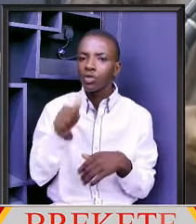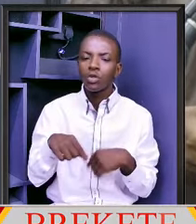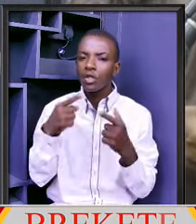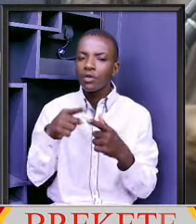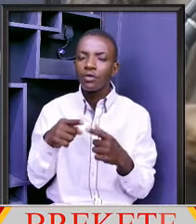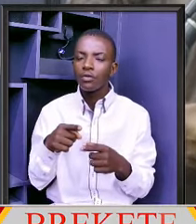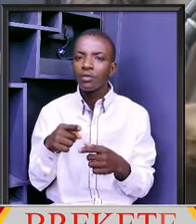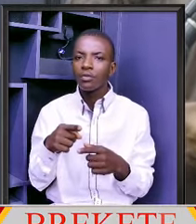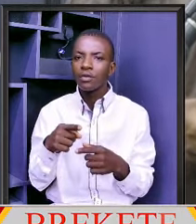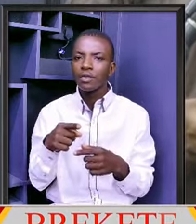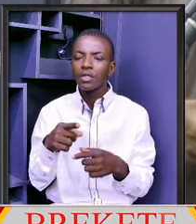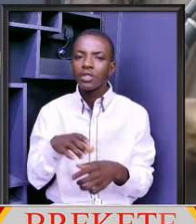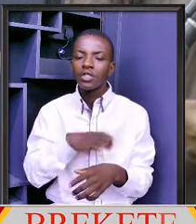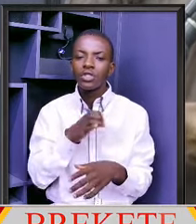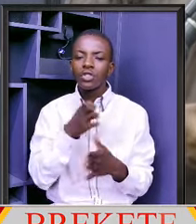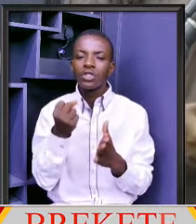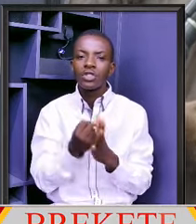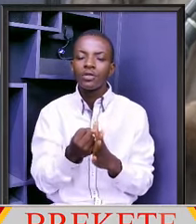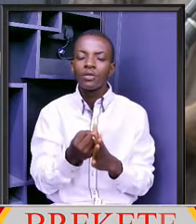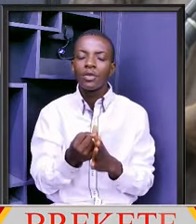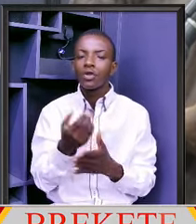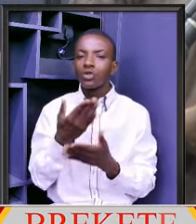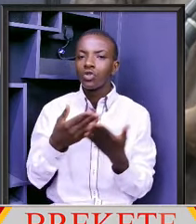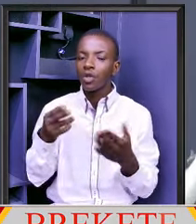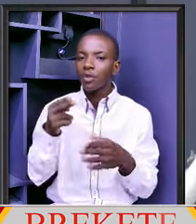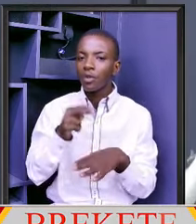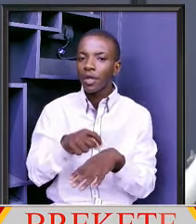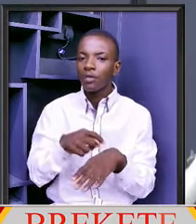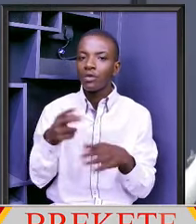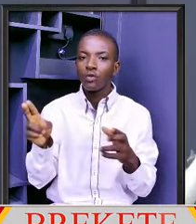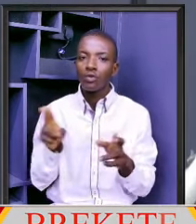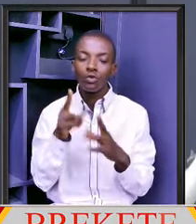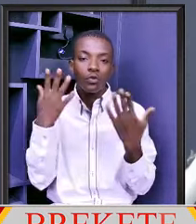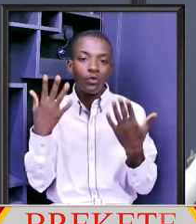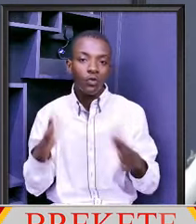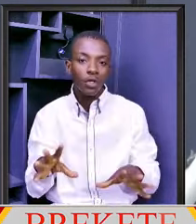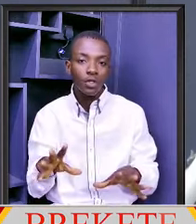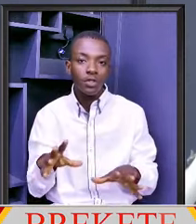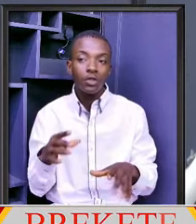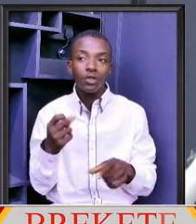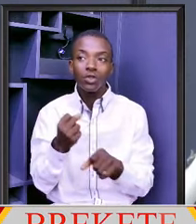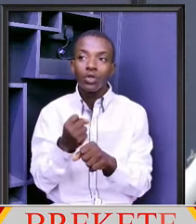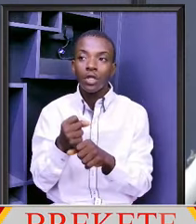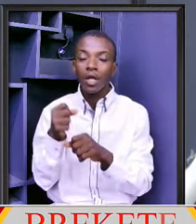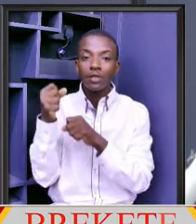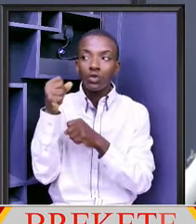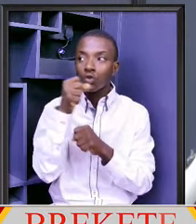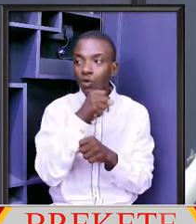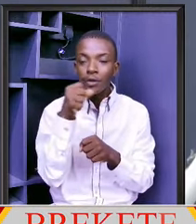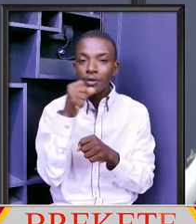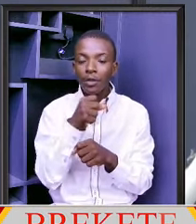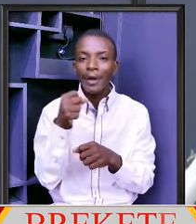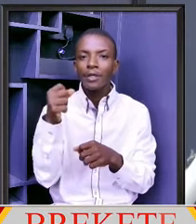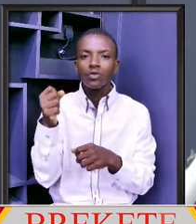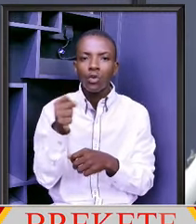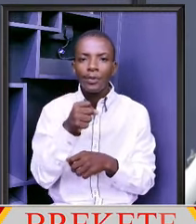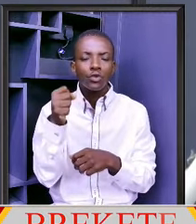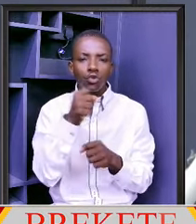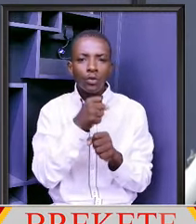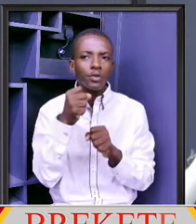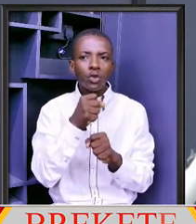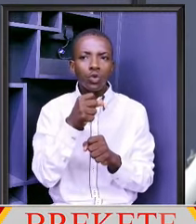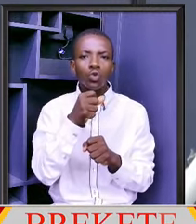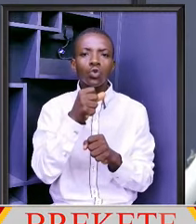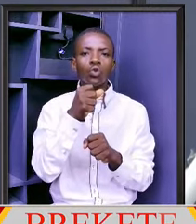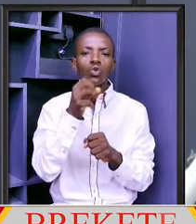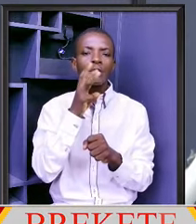give you citizenship. Sometimes when they use you finish, you be like sugar cane. When they chop chop, drink